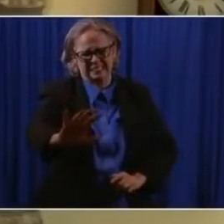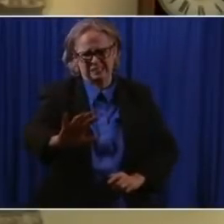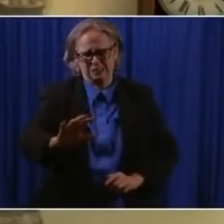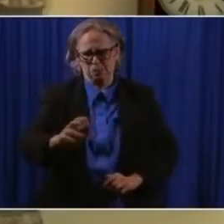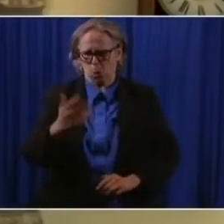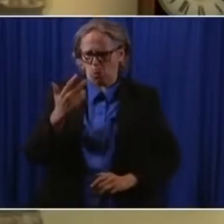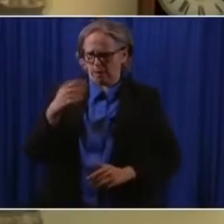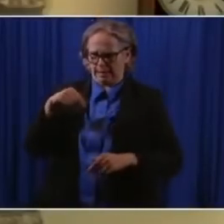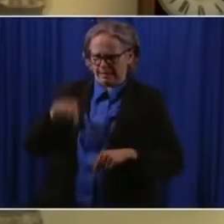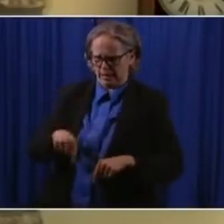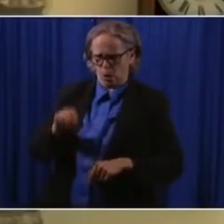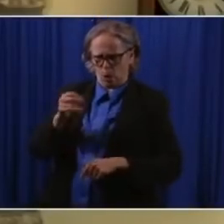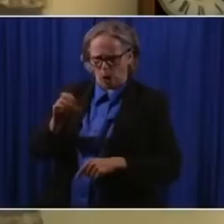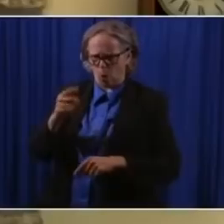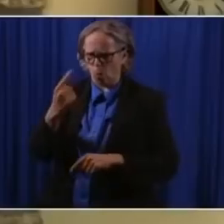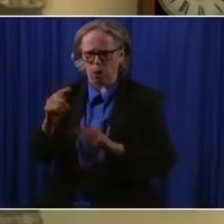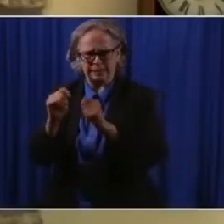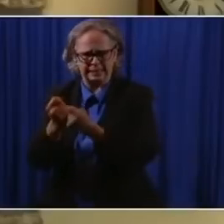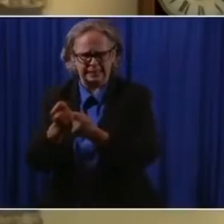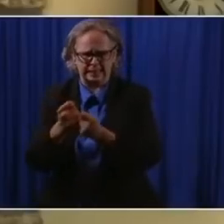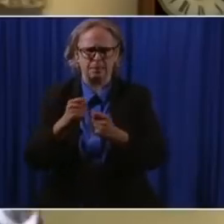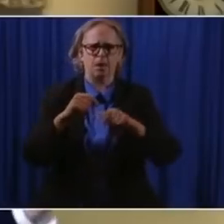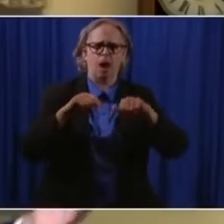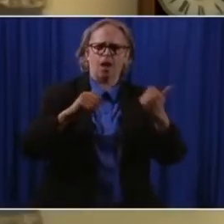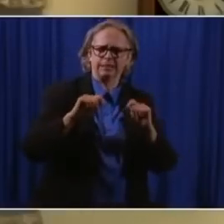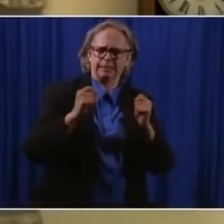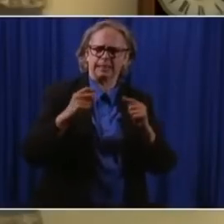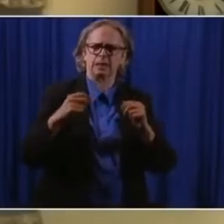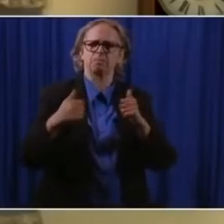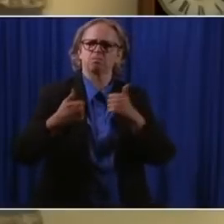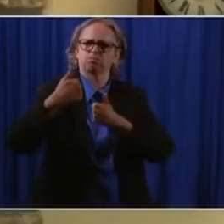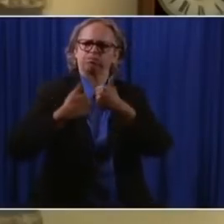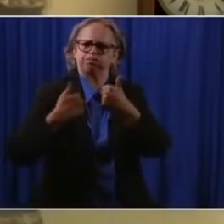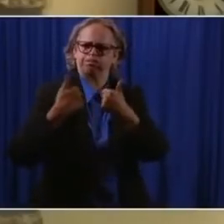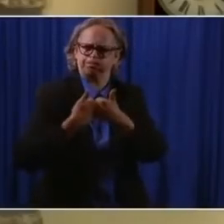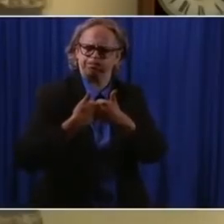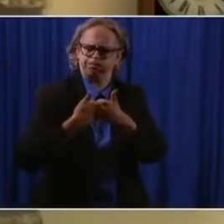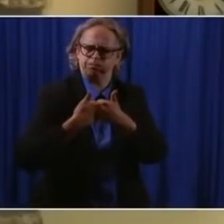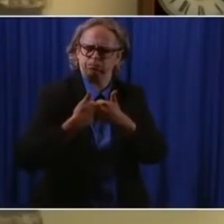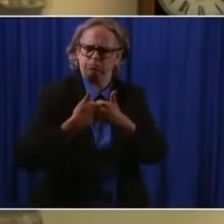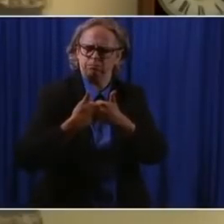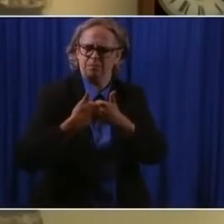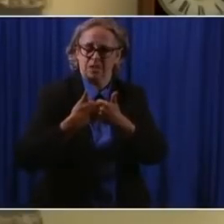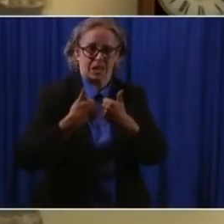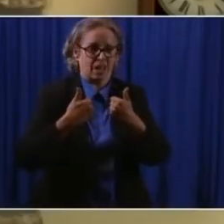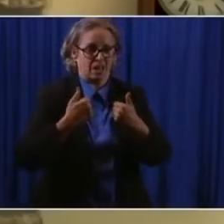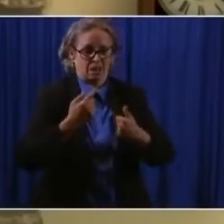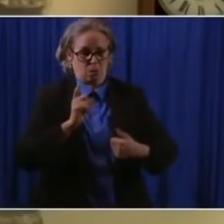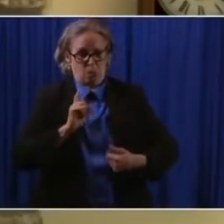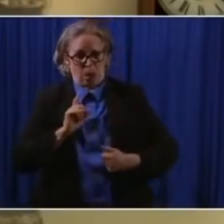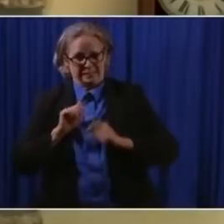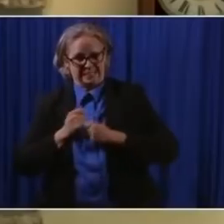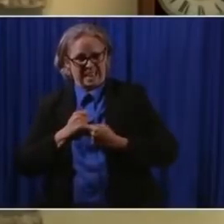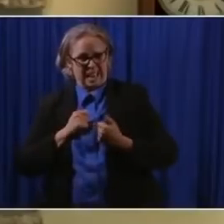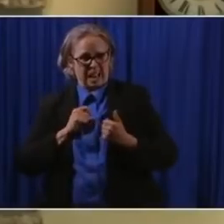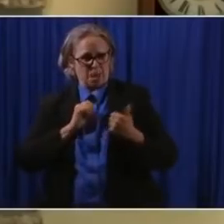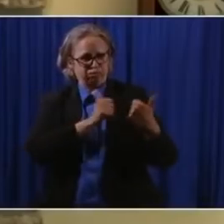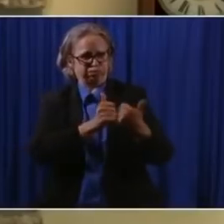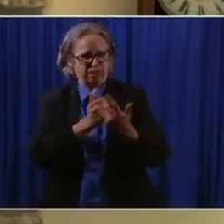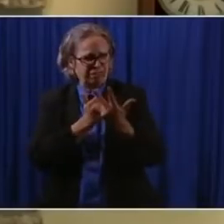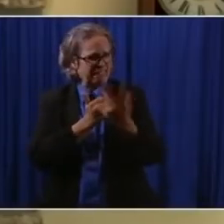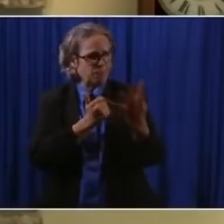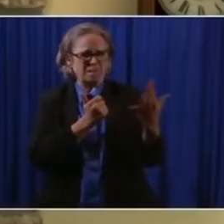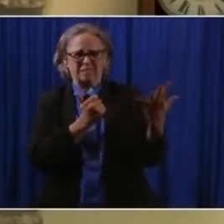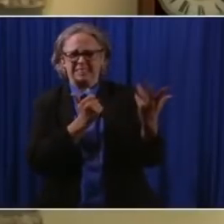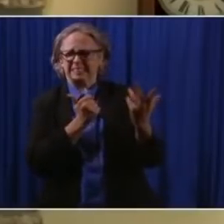2, different to play 3, 4, 5. You're multiplying the danger, not only to the kids, but you're multiplying